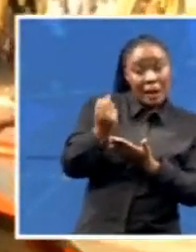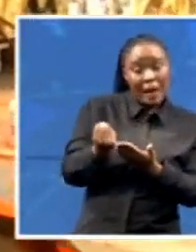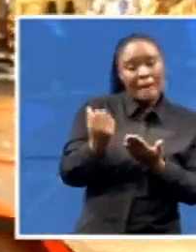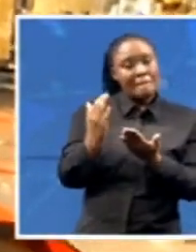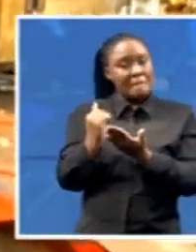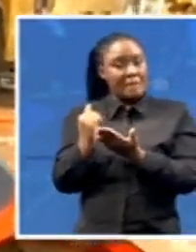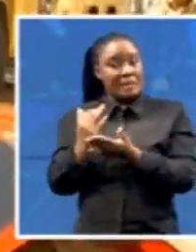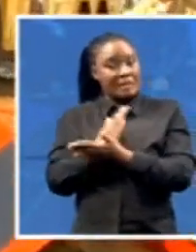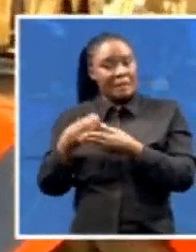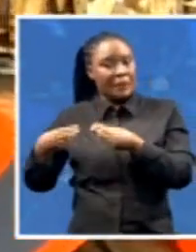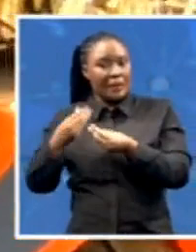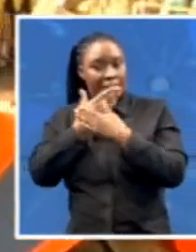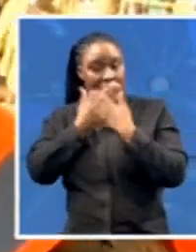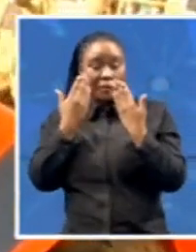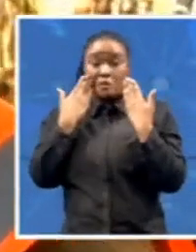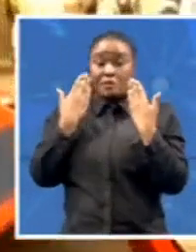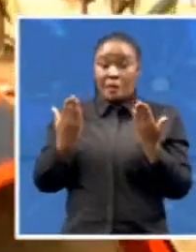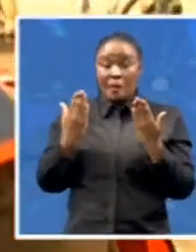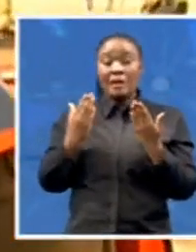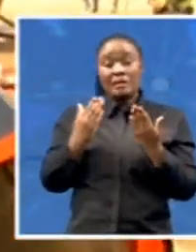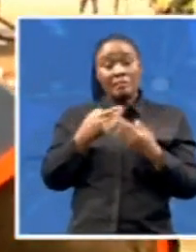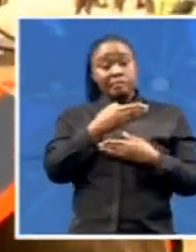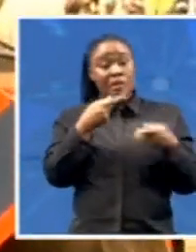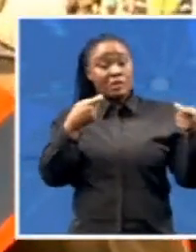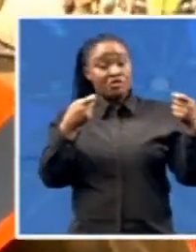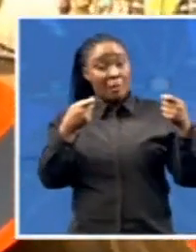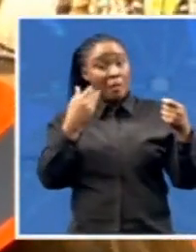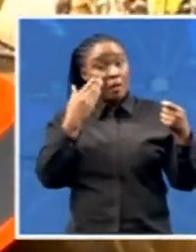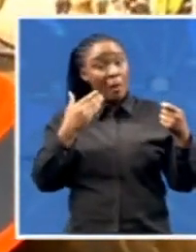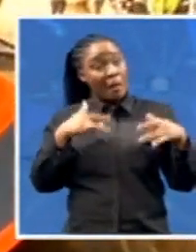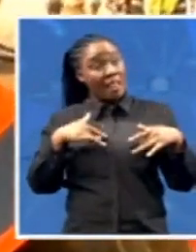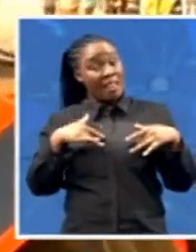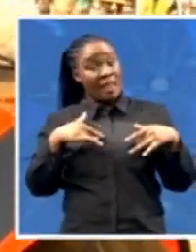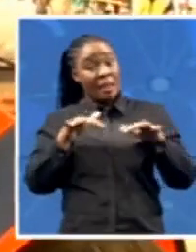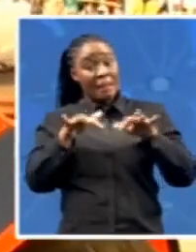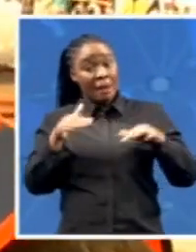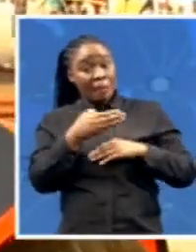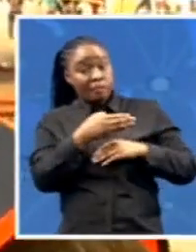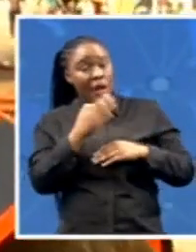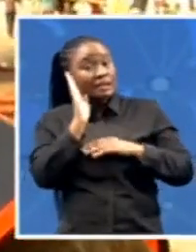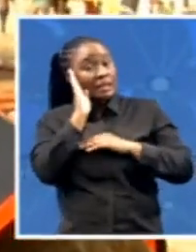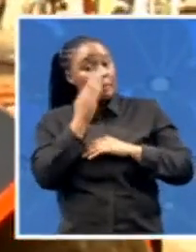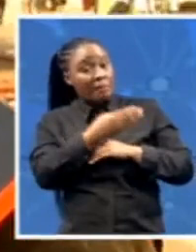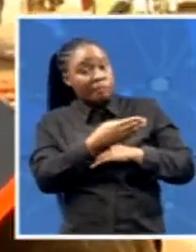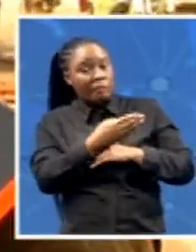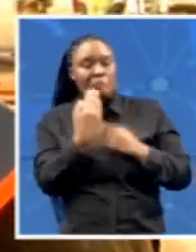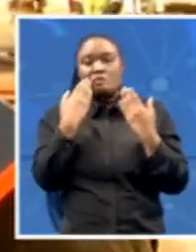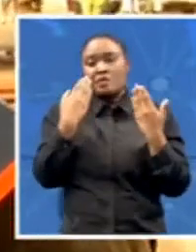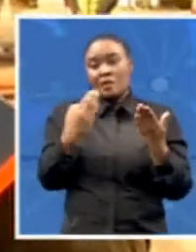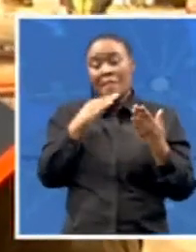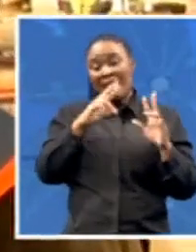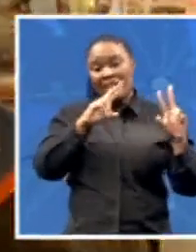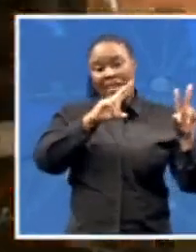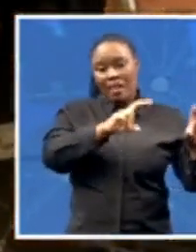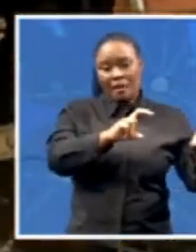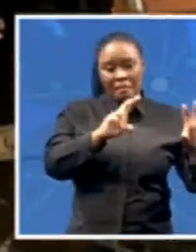still people inside these stores or not, because we're not even sure if people are sleeping in these stores. Those are some of the things that we have to make a serious follow-up on,